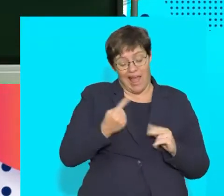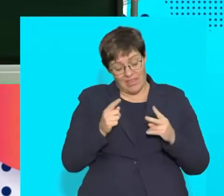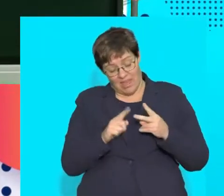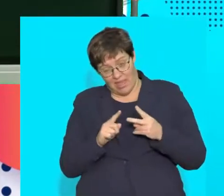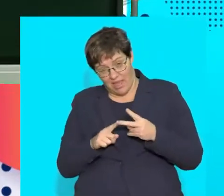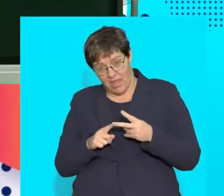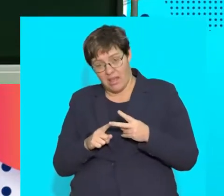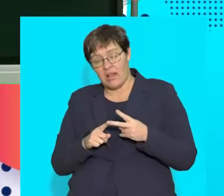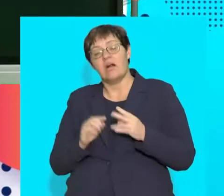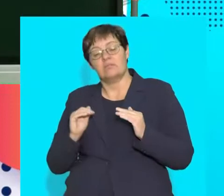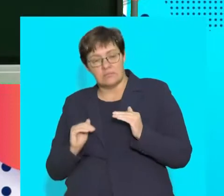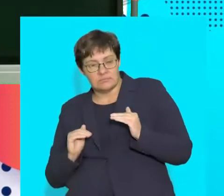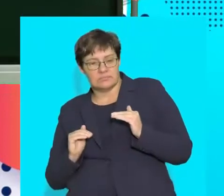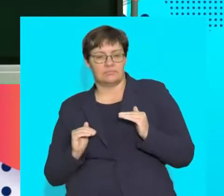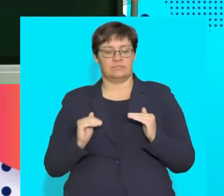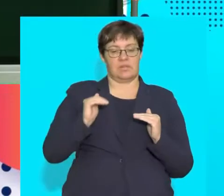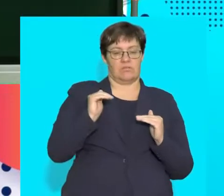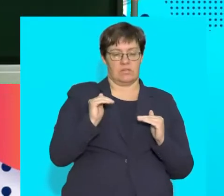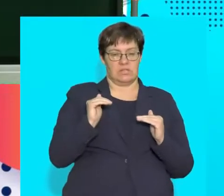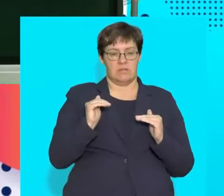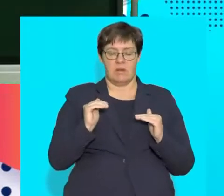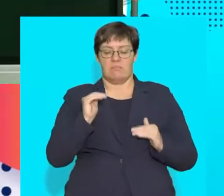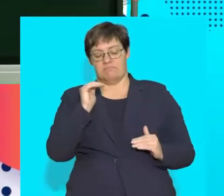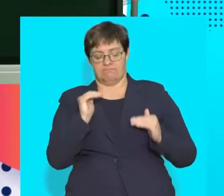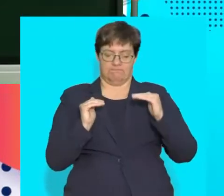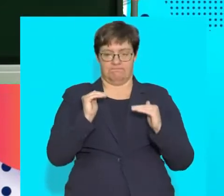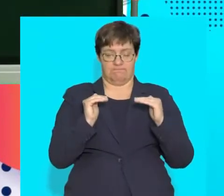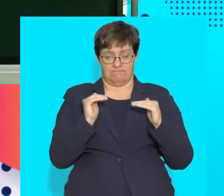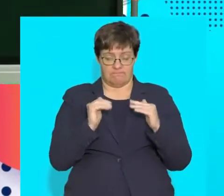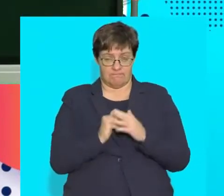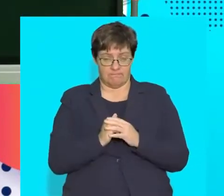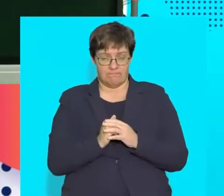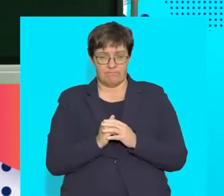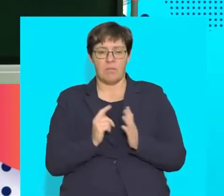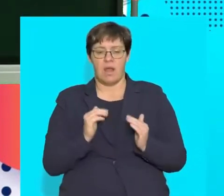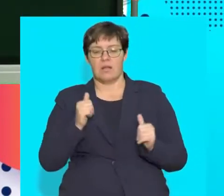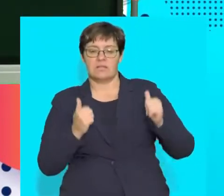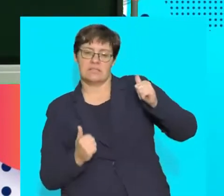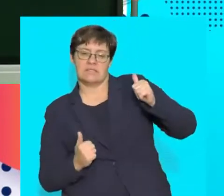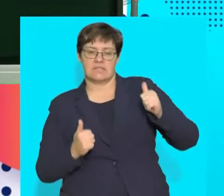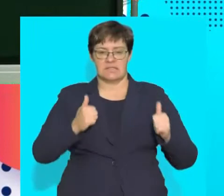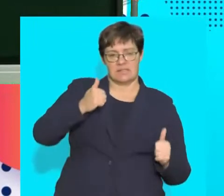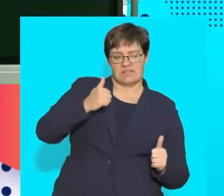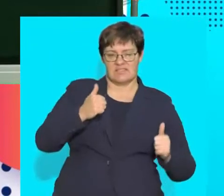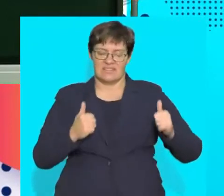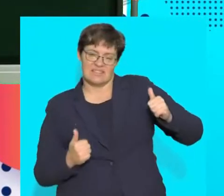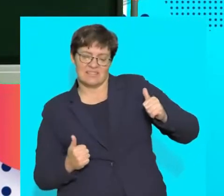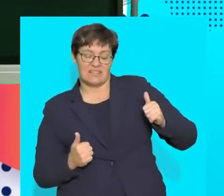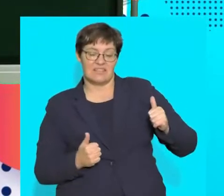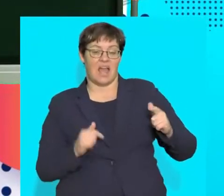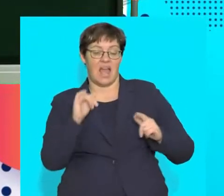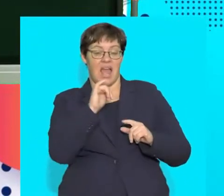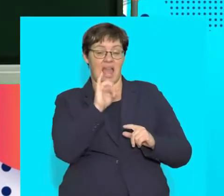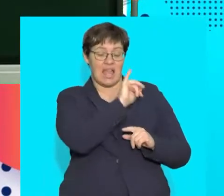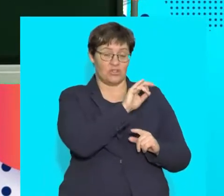the other allows for the blood sugar levels to increase to bring it back to normal. So think of a seesaw where you've got insulin